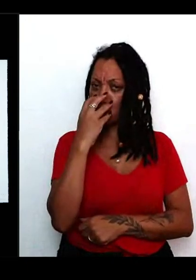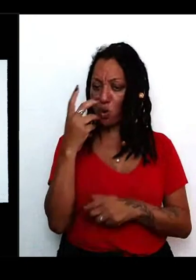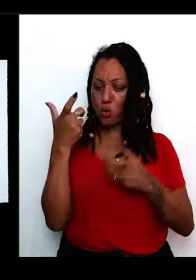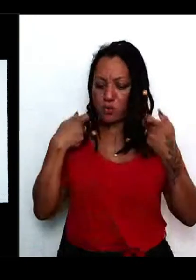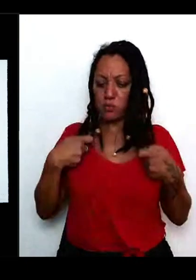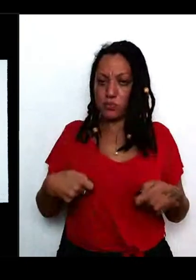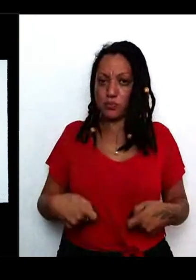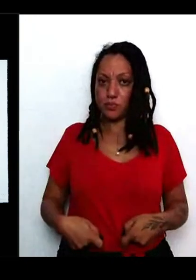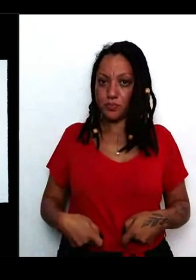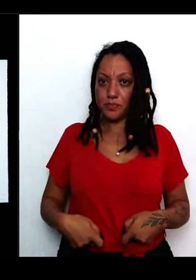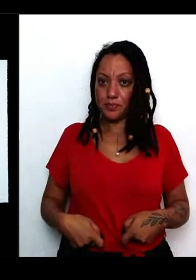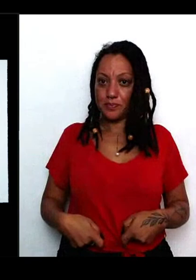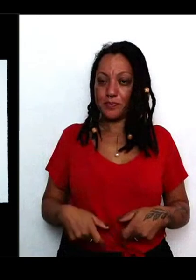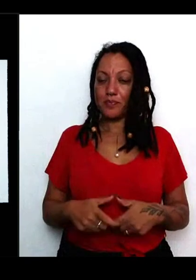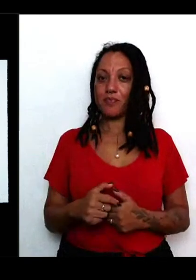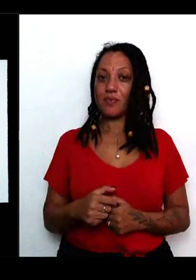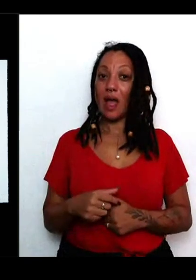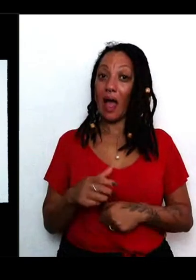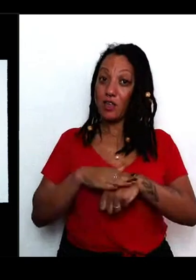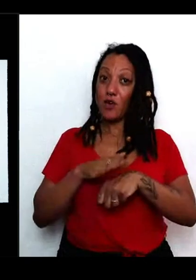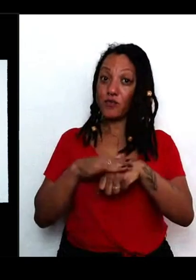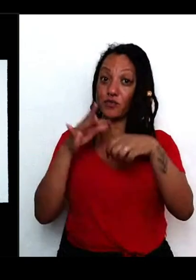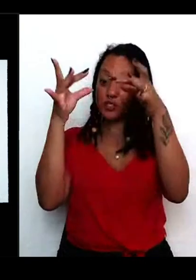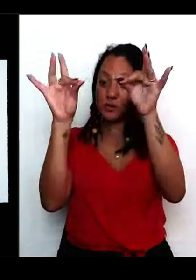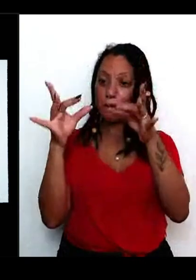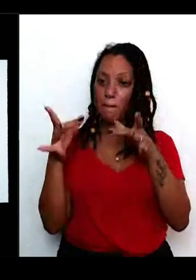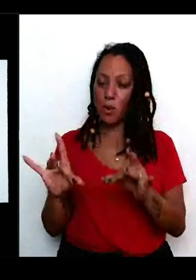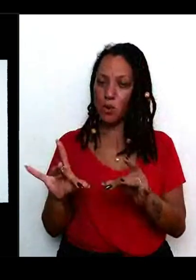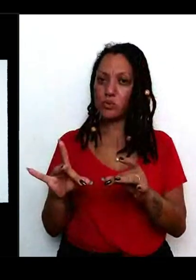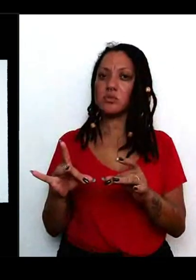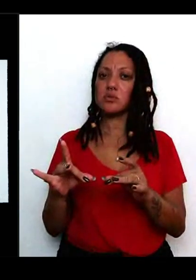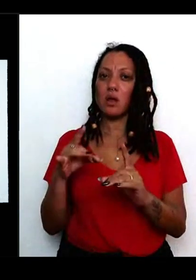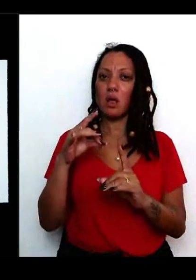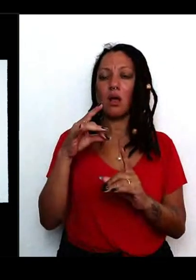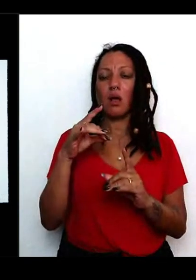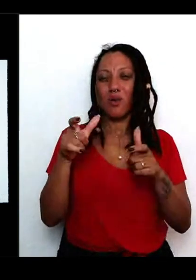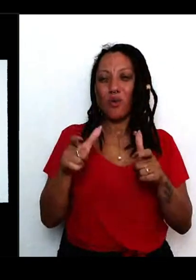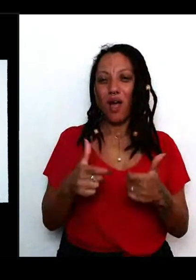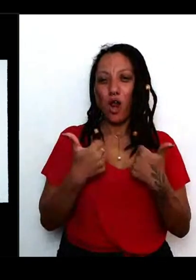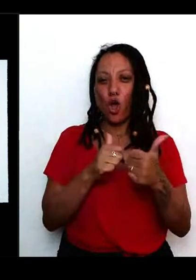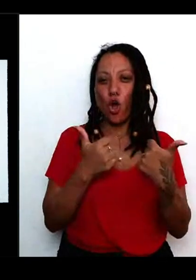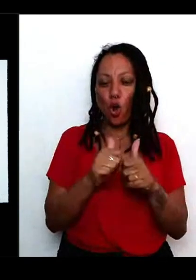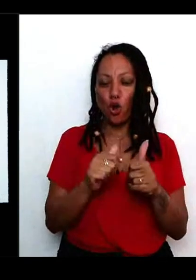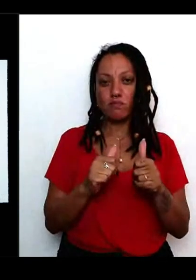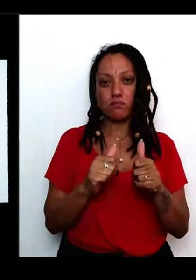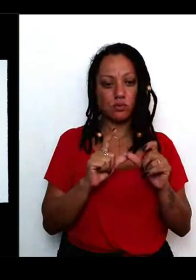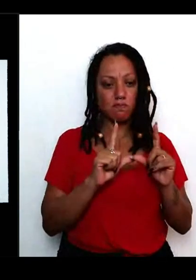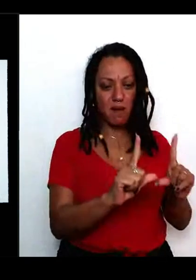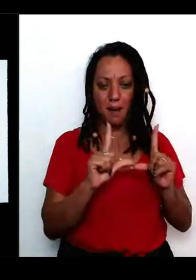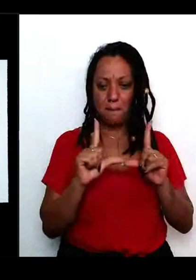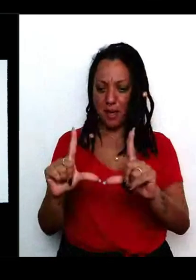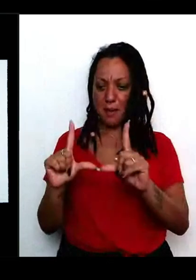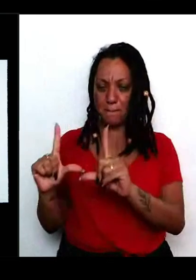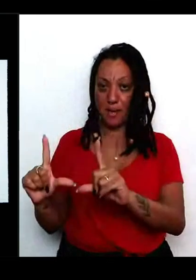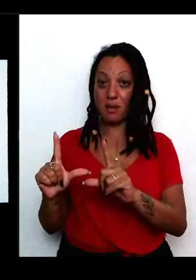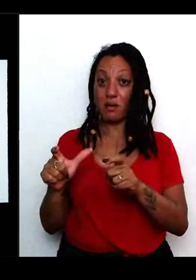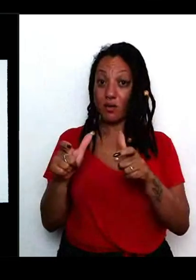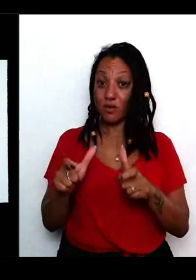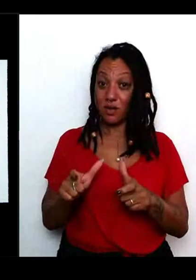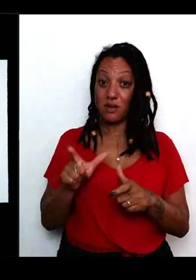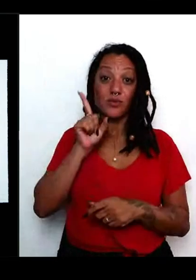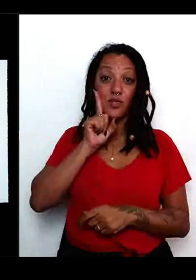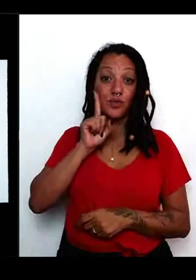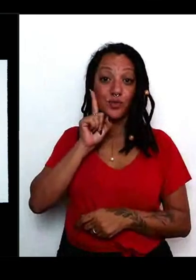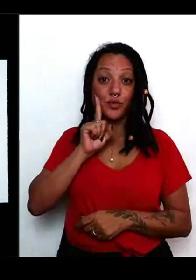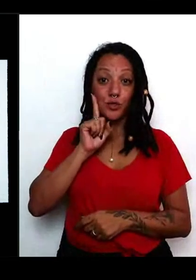posters and I hope made a small contribution to the anti-fur campaign that is still